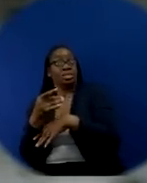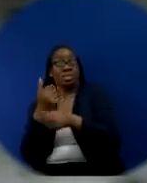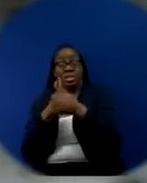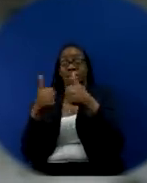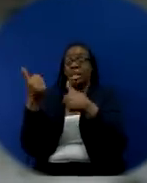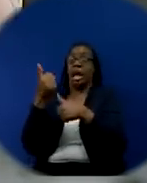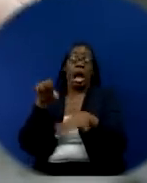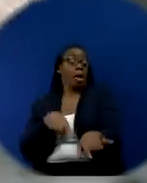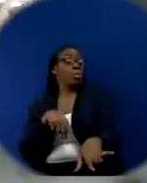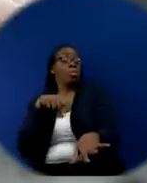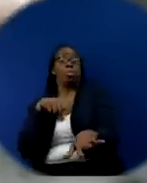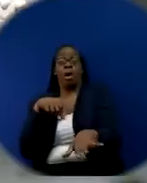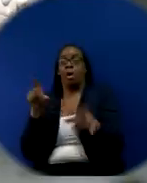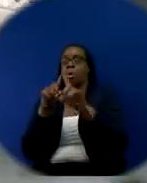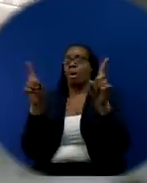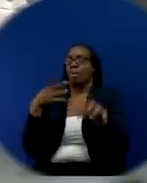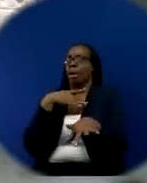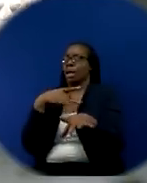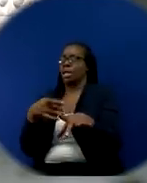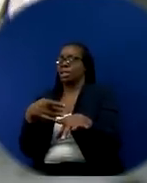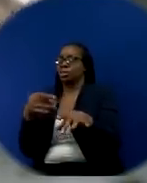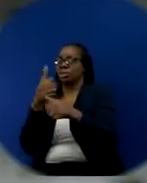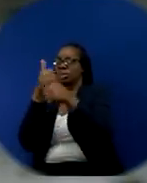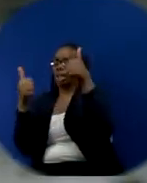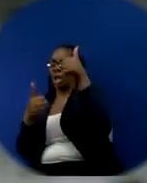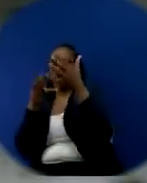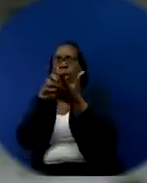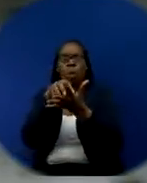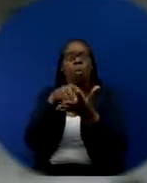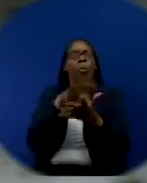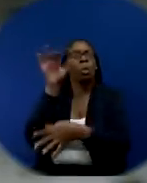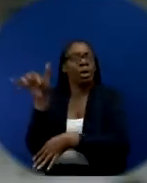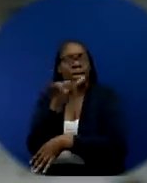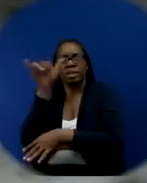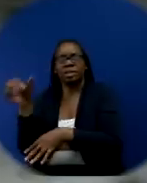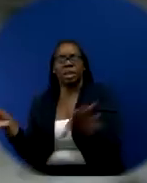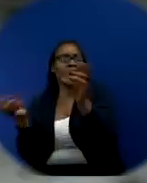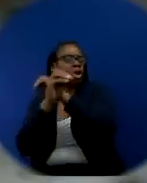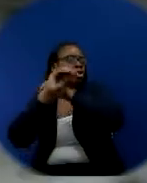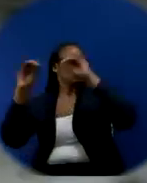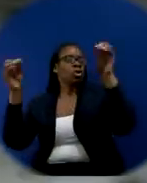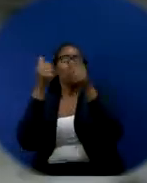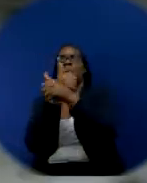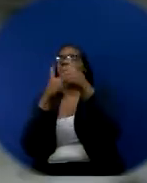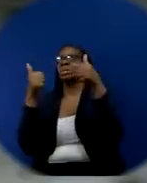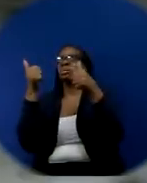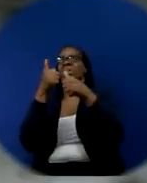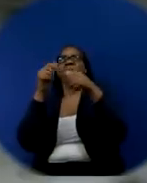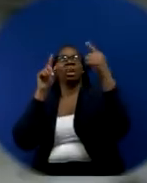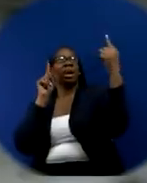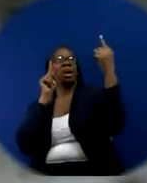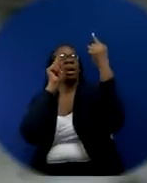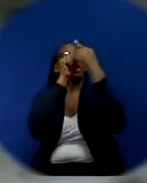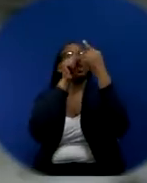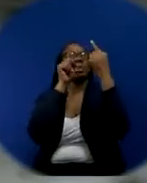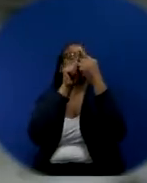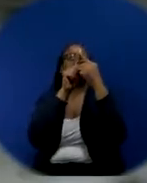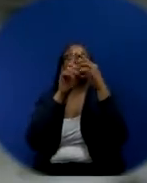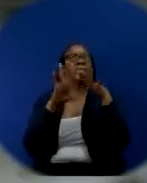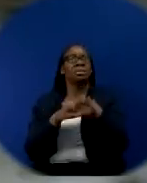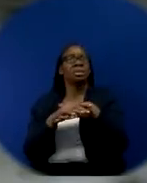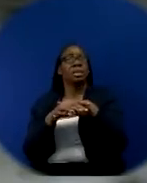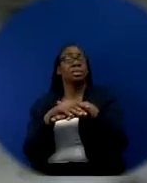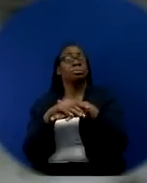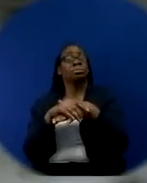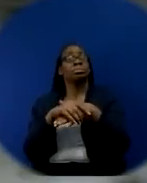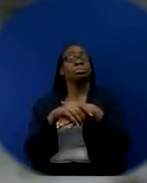mighty. He is interested in the low and weak as well. There is no one that is beyond his reach, no one beyond his grasp. As a matter